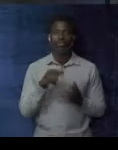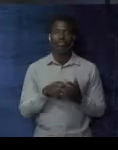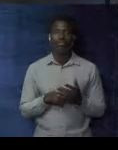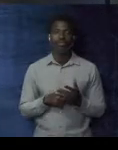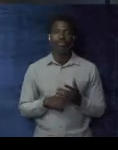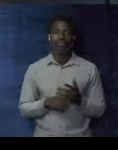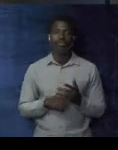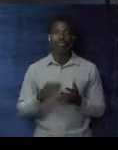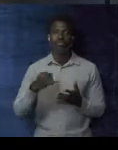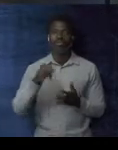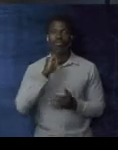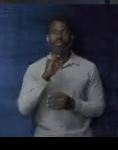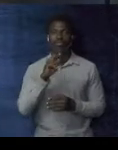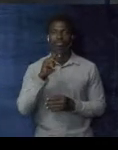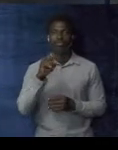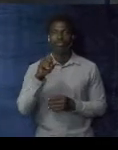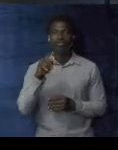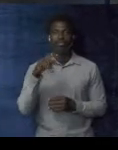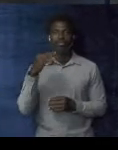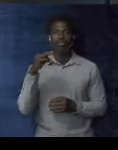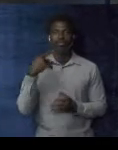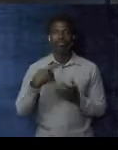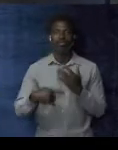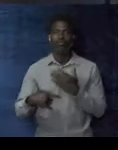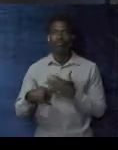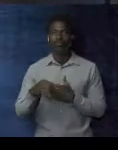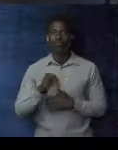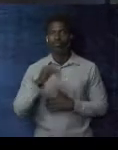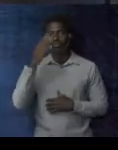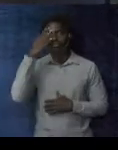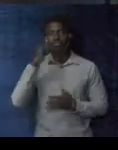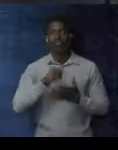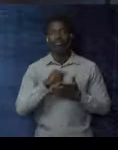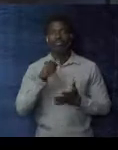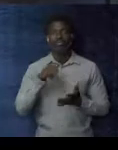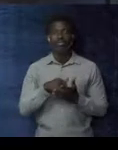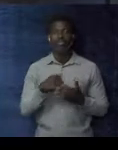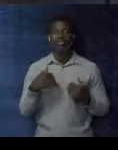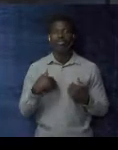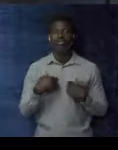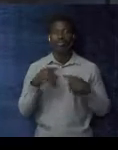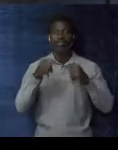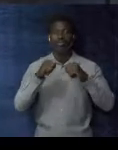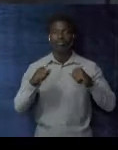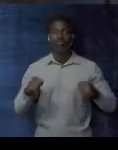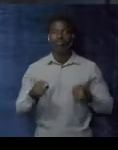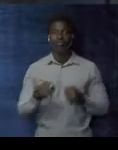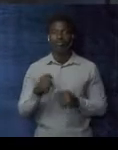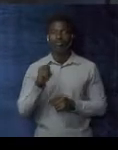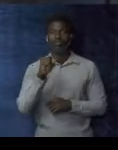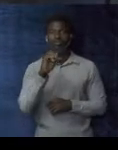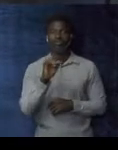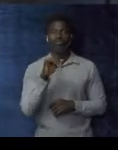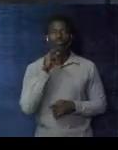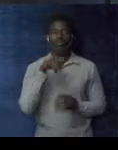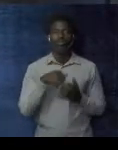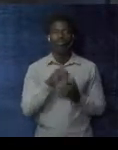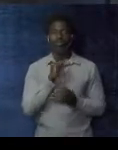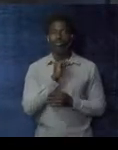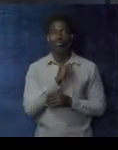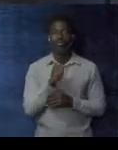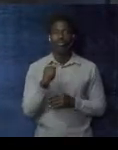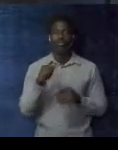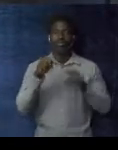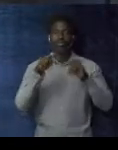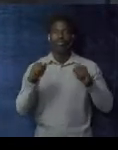this diagram is the net of what? Now observe that it has triangles. So, is